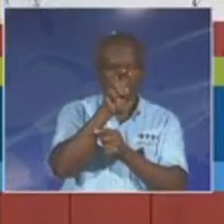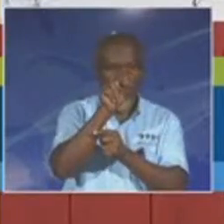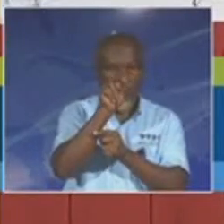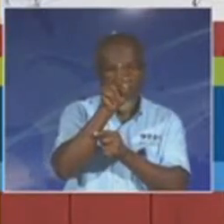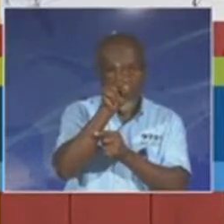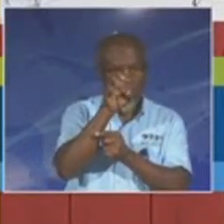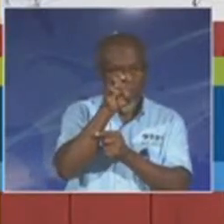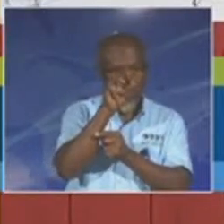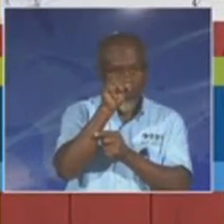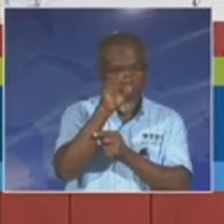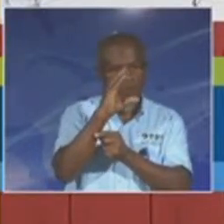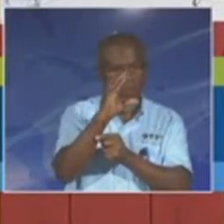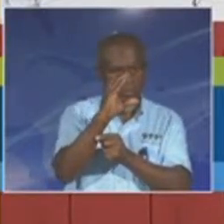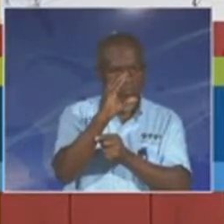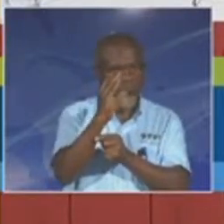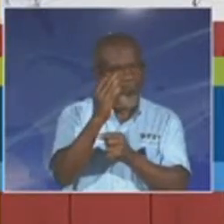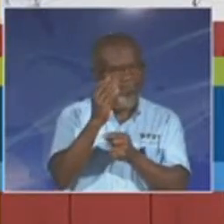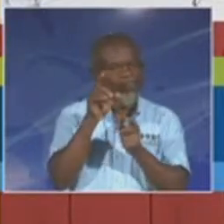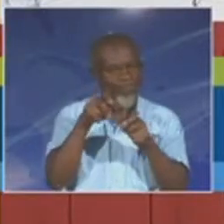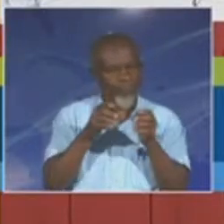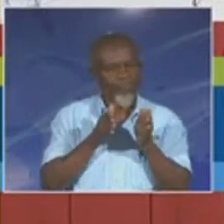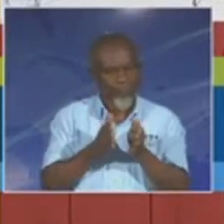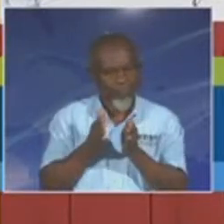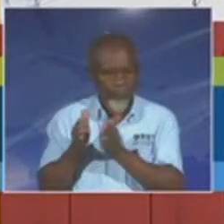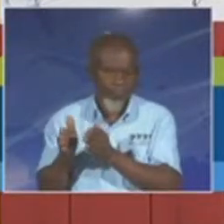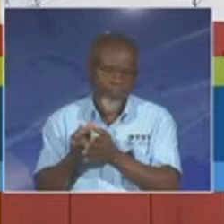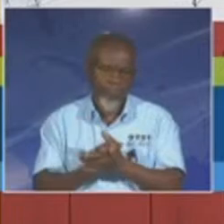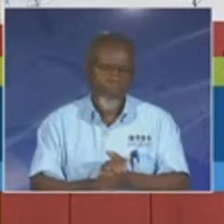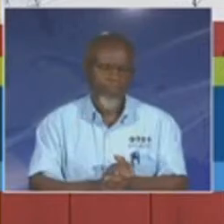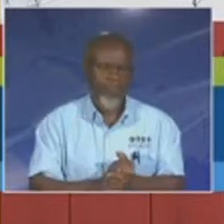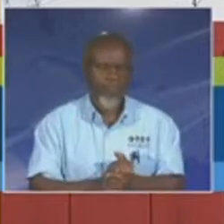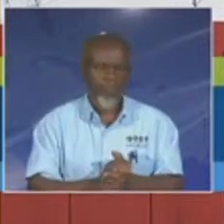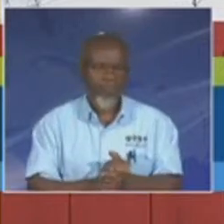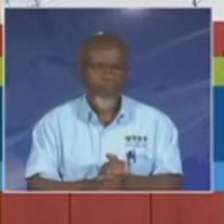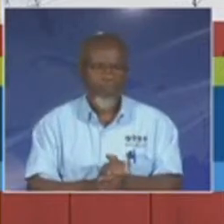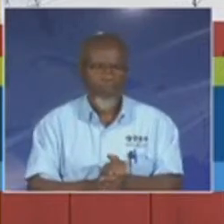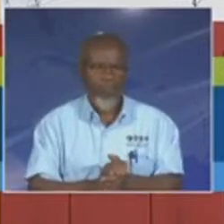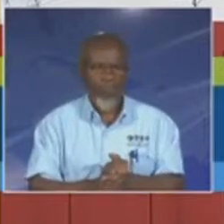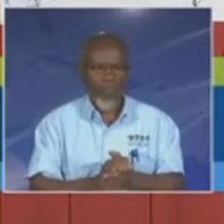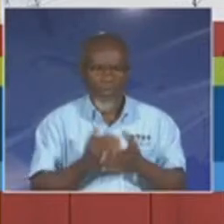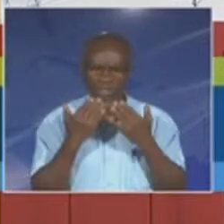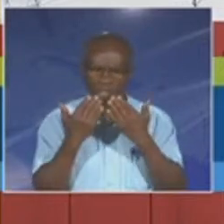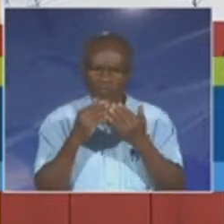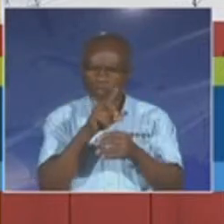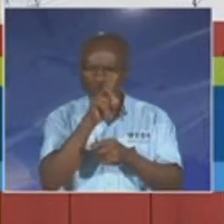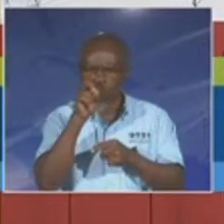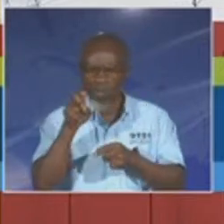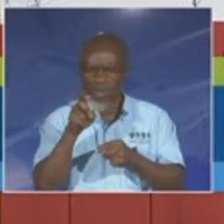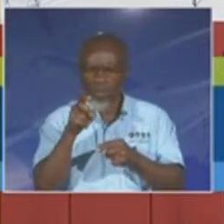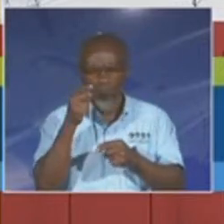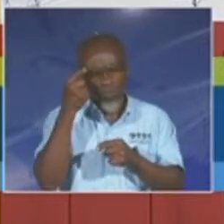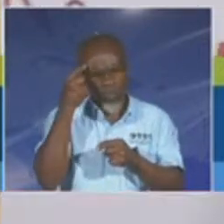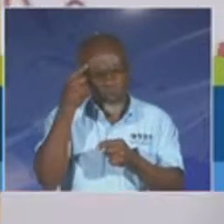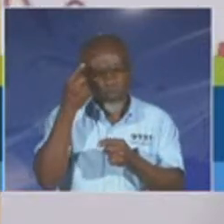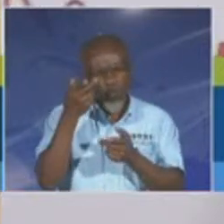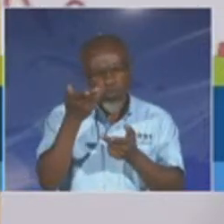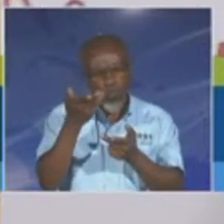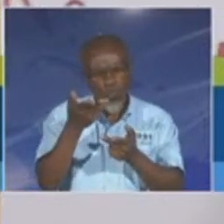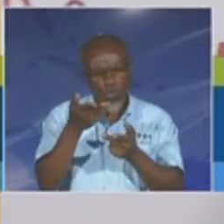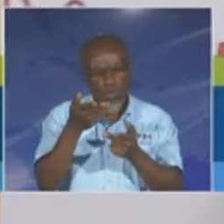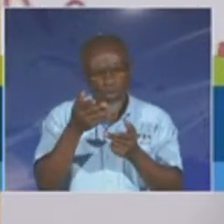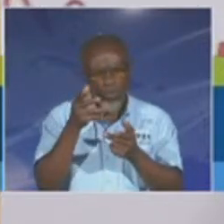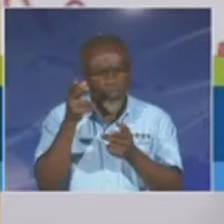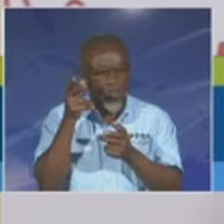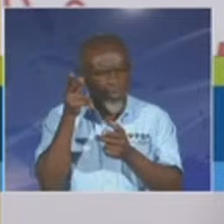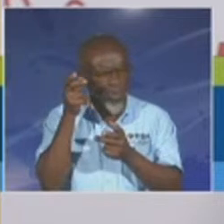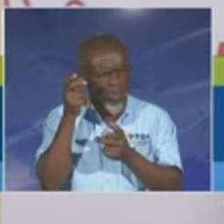CMO. Dr. Simanan. Right. Hi. Thanks for that question. So I think the concern that you may have heard about is that sea